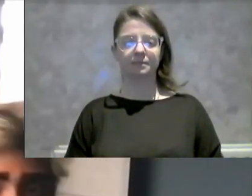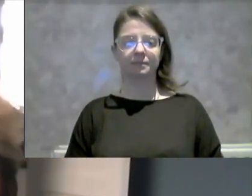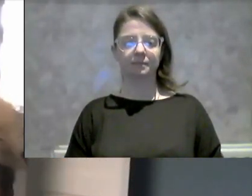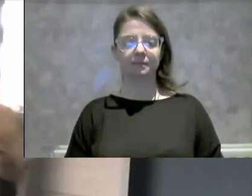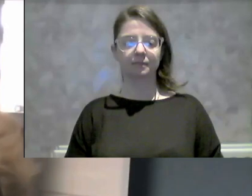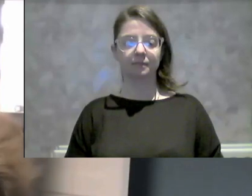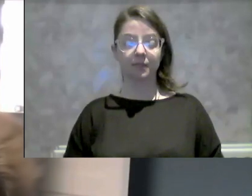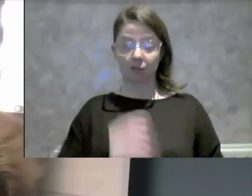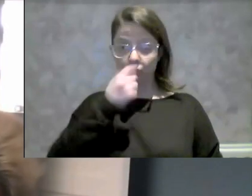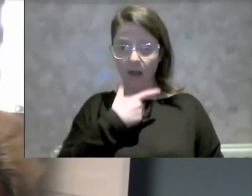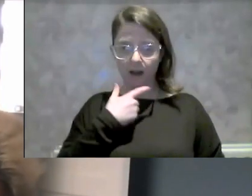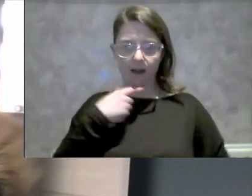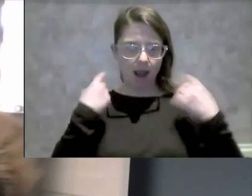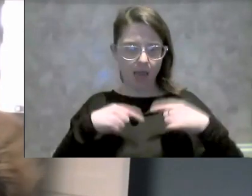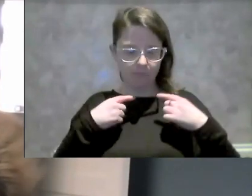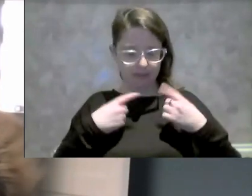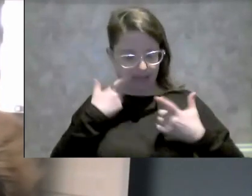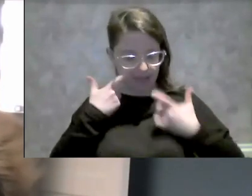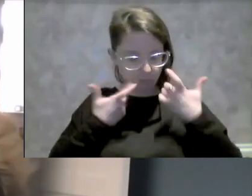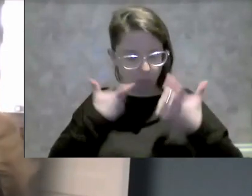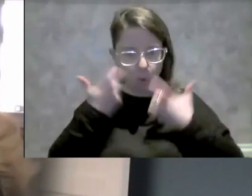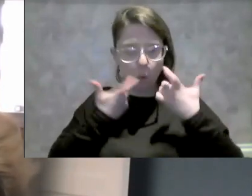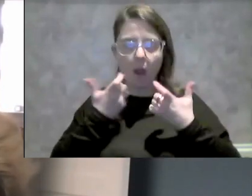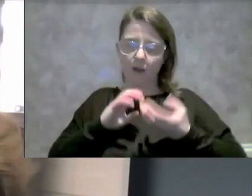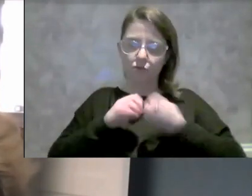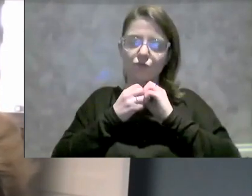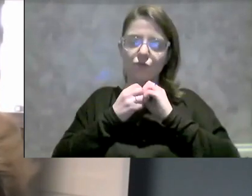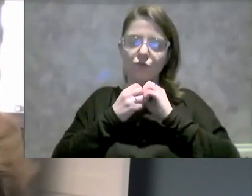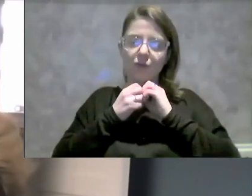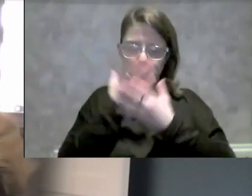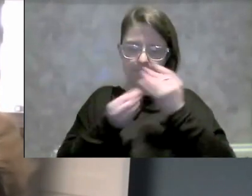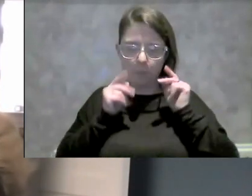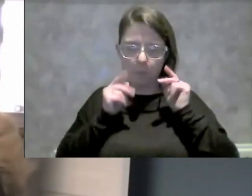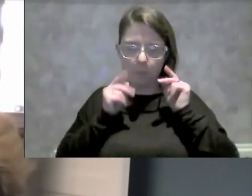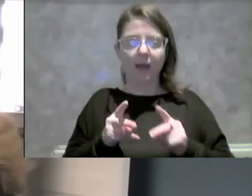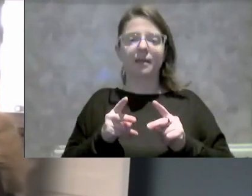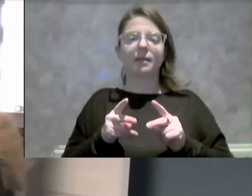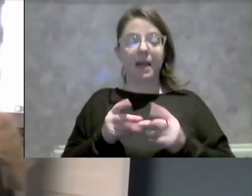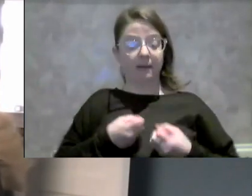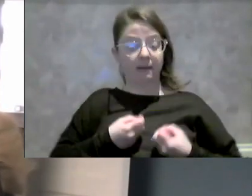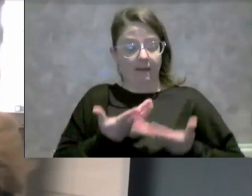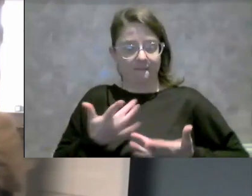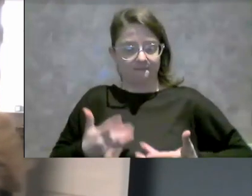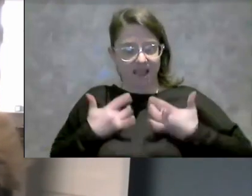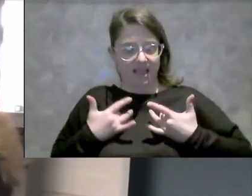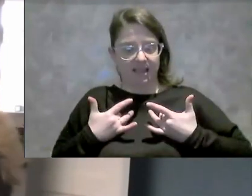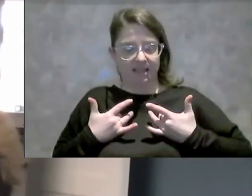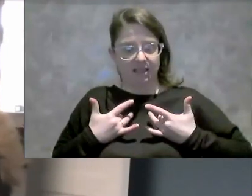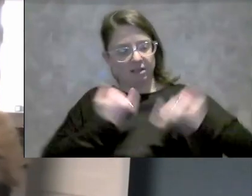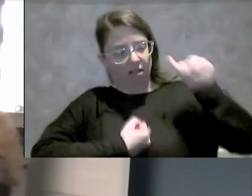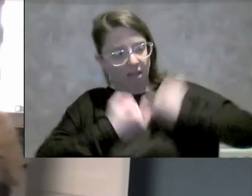Drag has allowed me to explore all of this in a creative, subversive way. It's allowed me to express feelings denied to me, for example,